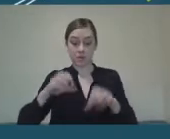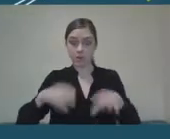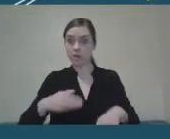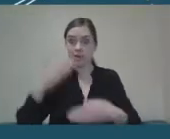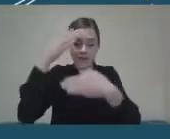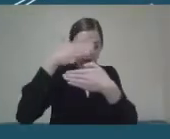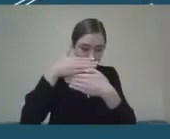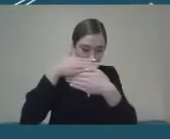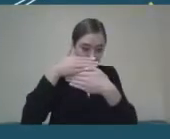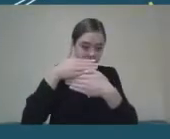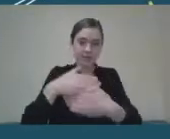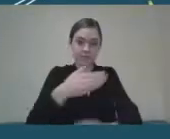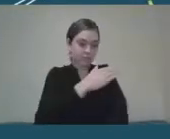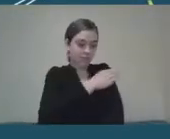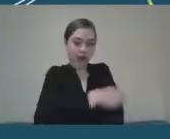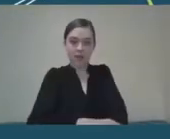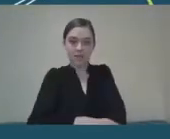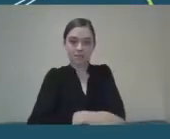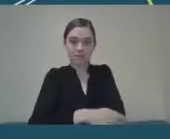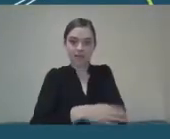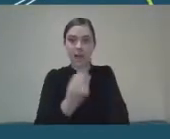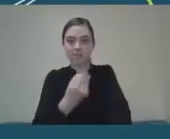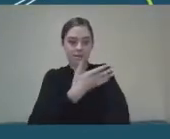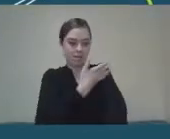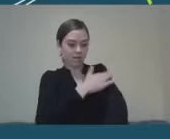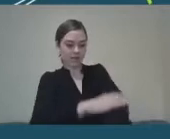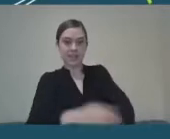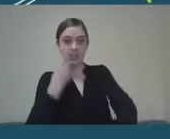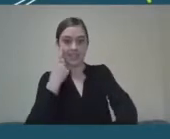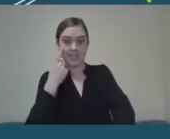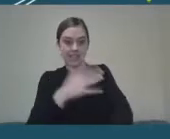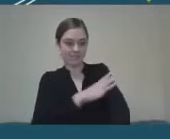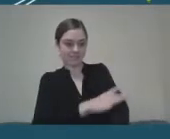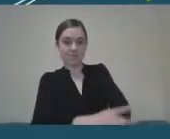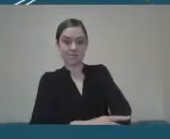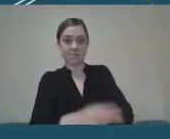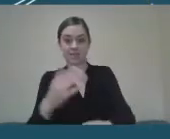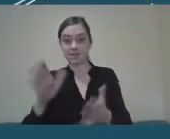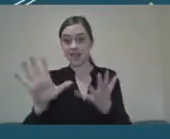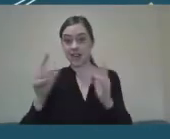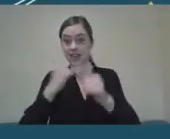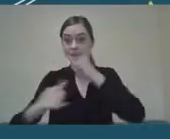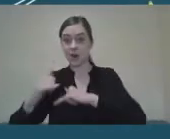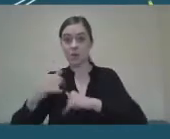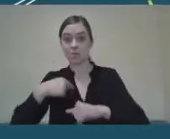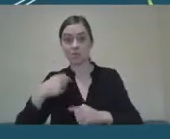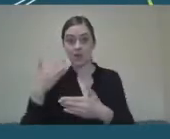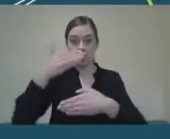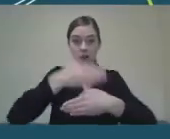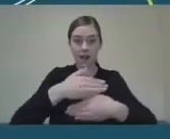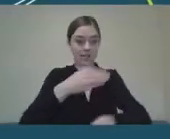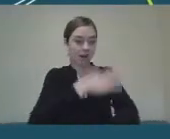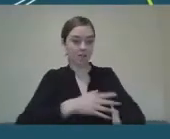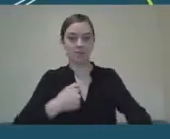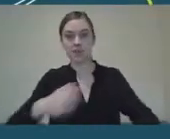right now, but if this was 10 years ago even, I'd be like this, hiding it. You wouldn't notice. I'd have my arms behind my